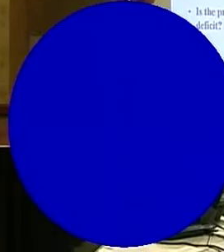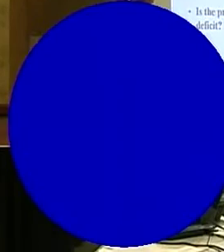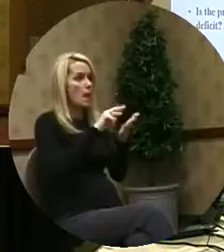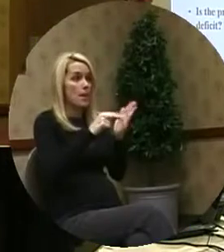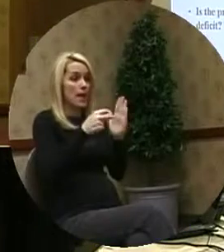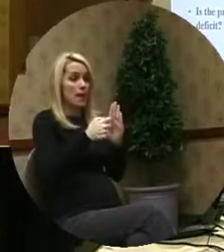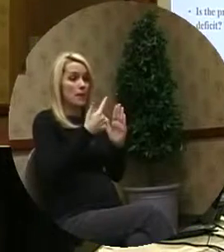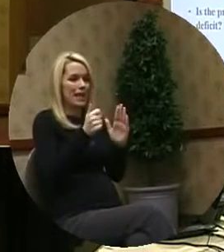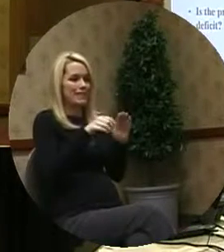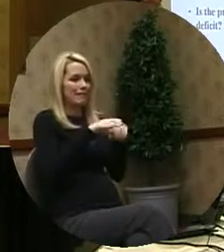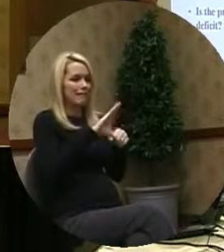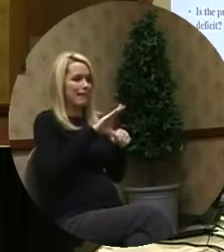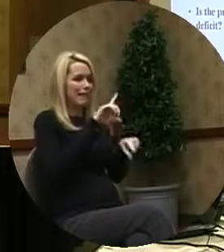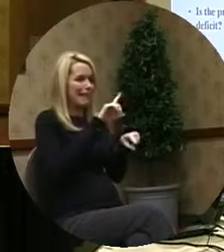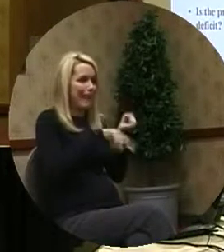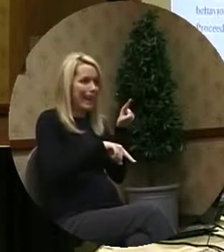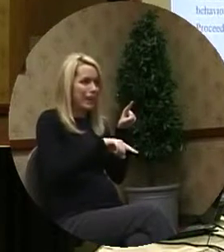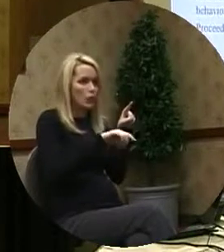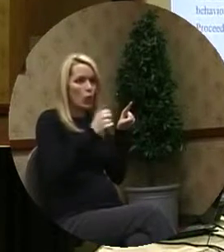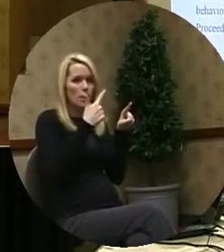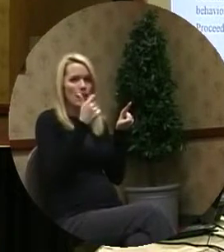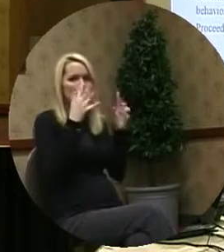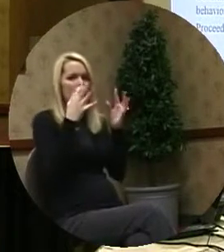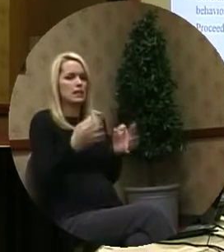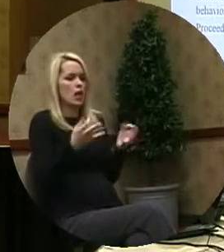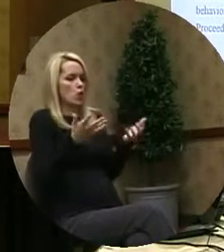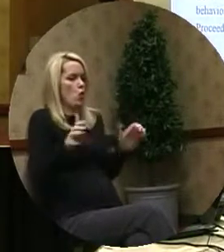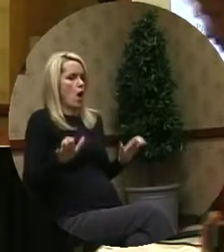can't do it or they choose not to do it.